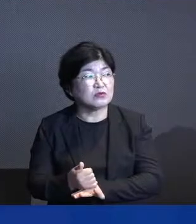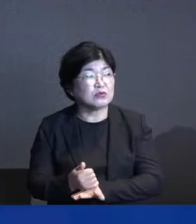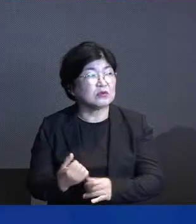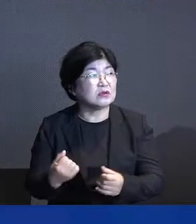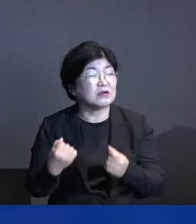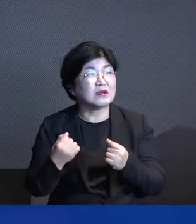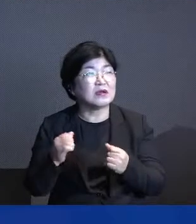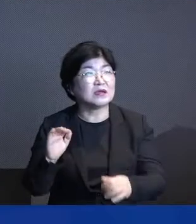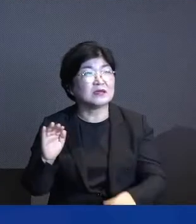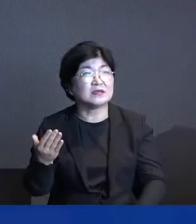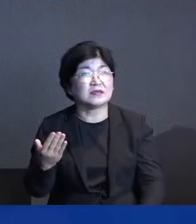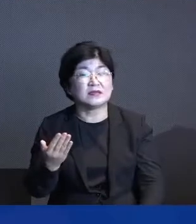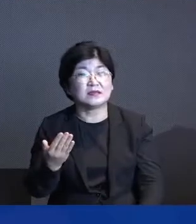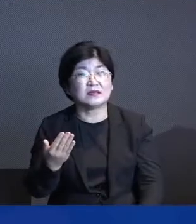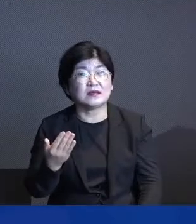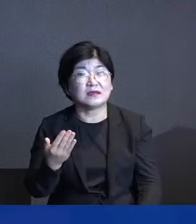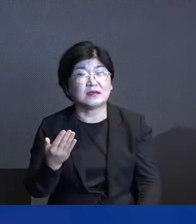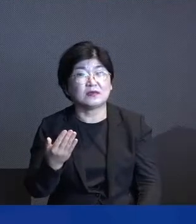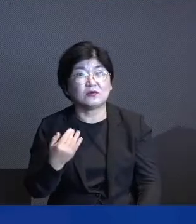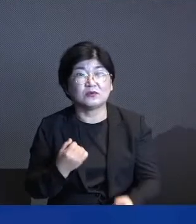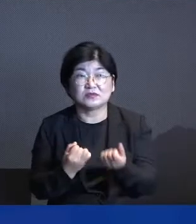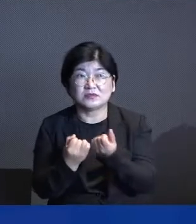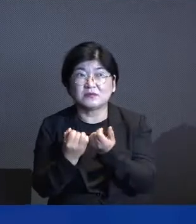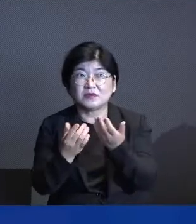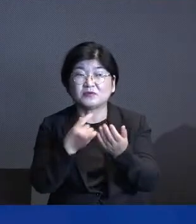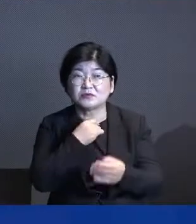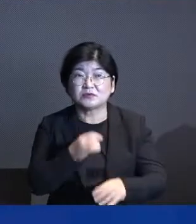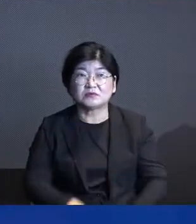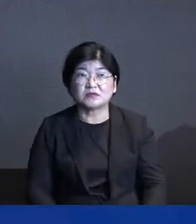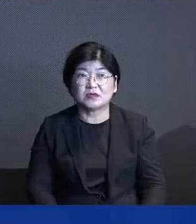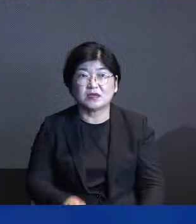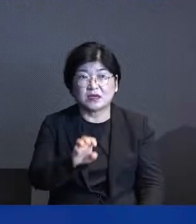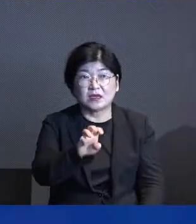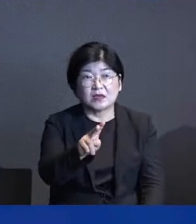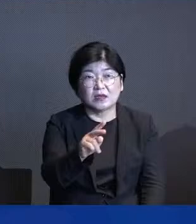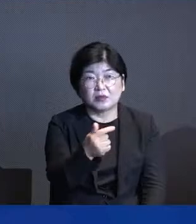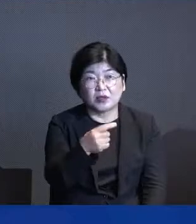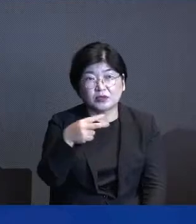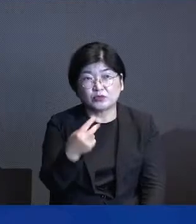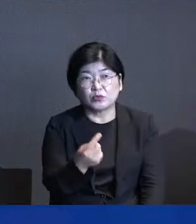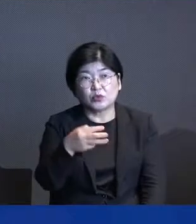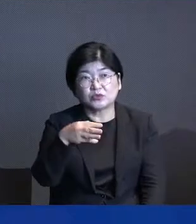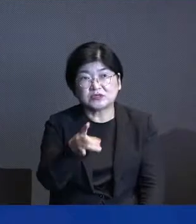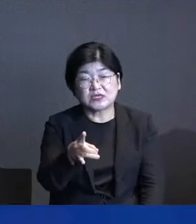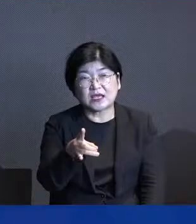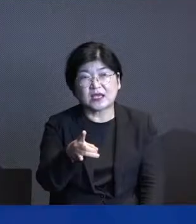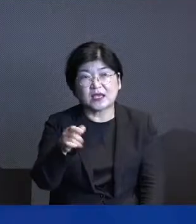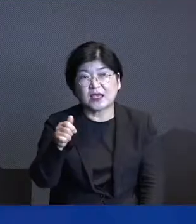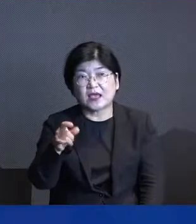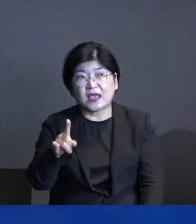terms of amygdala and hippocampus, where the emotion and memory are relevant.